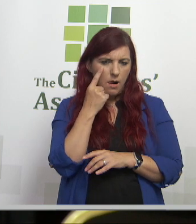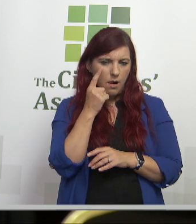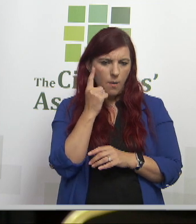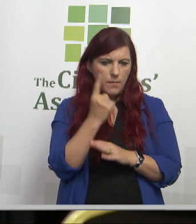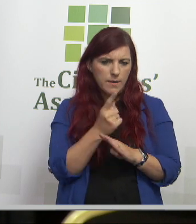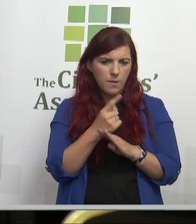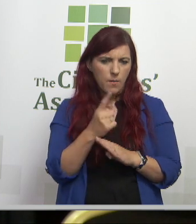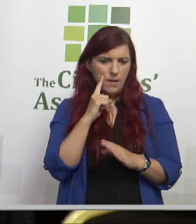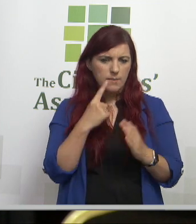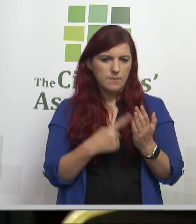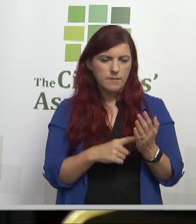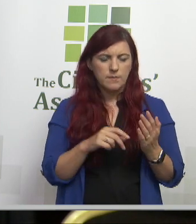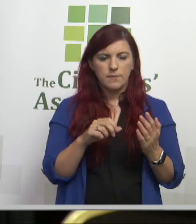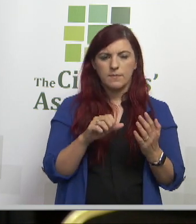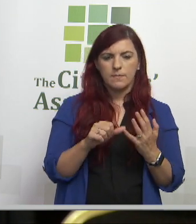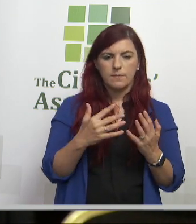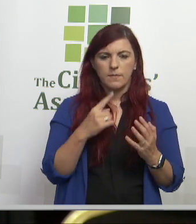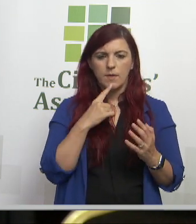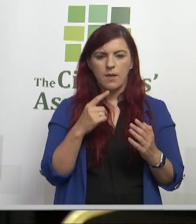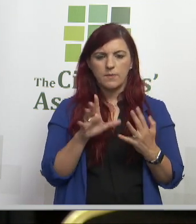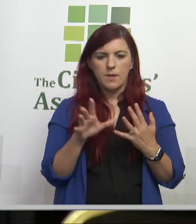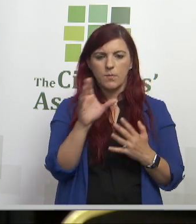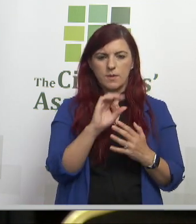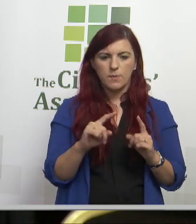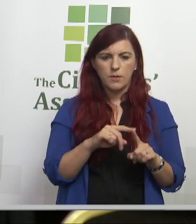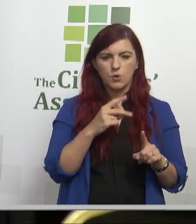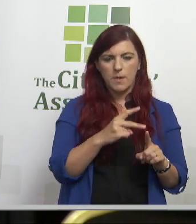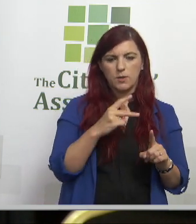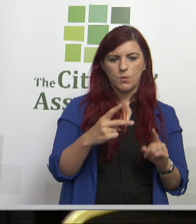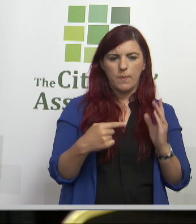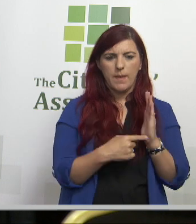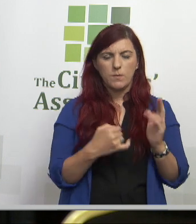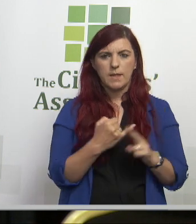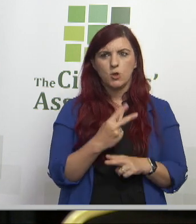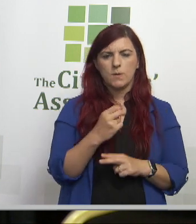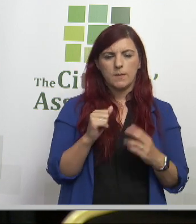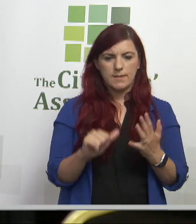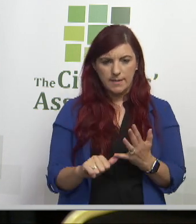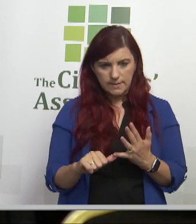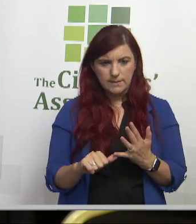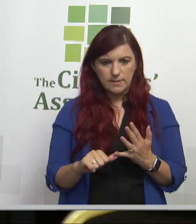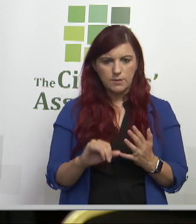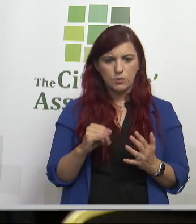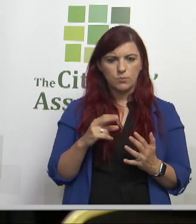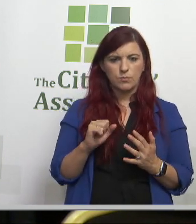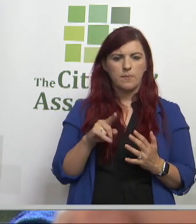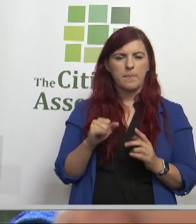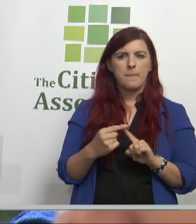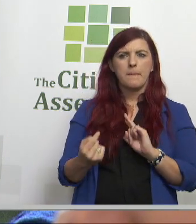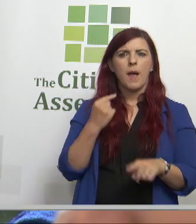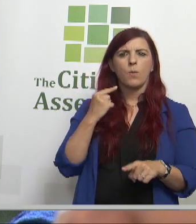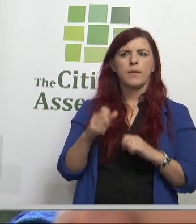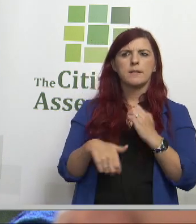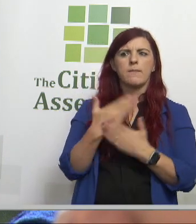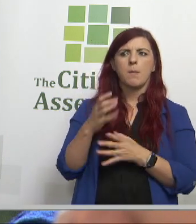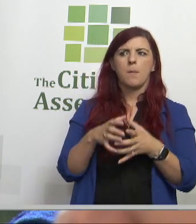2006, we found that we'd lost 10% between 2000 and 2006, due mainly to the development boom at the time. But